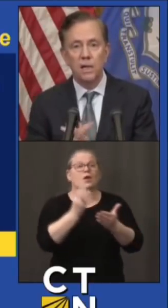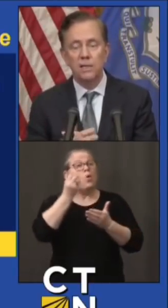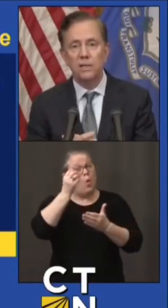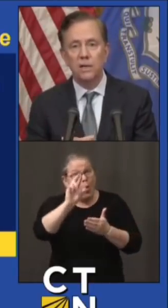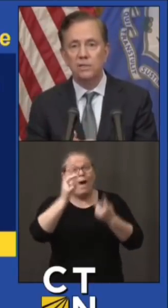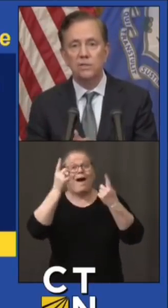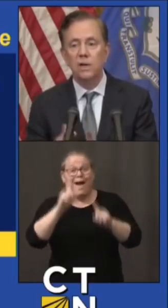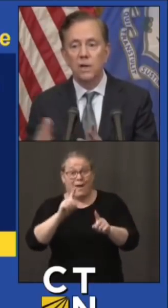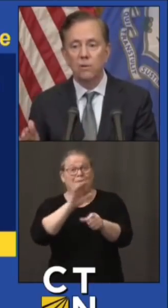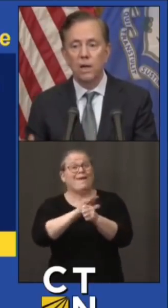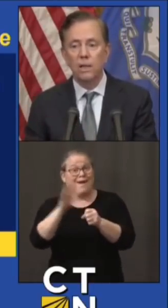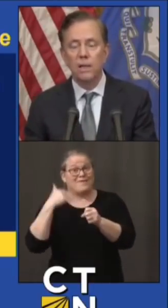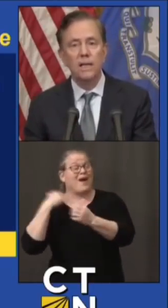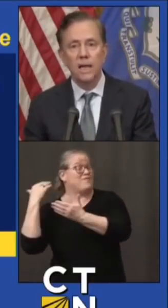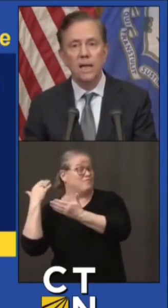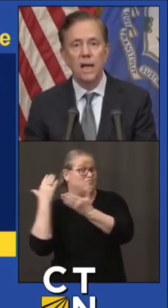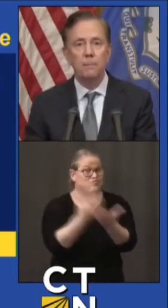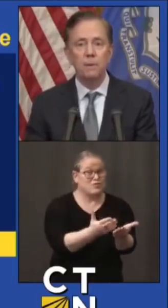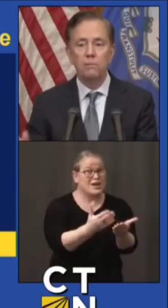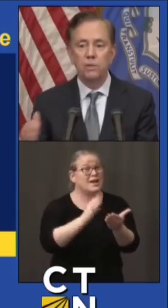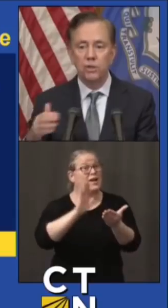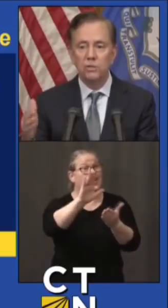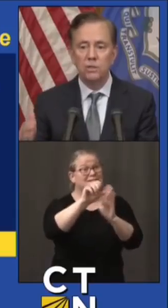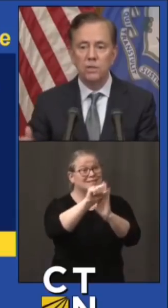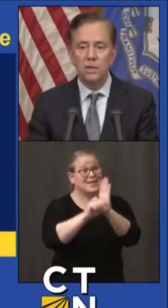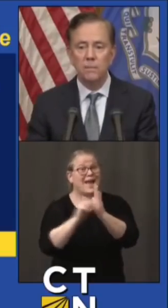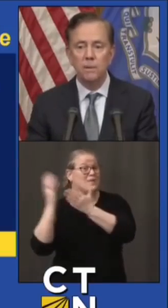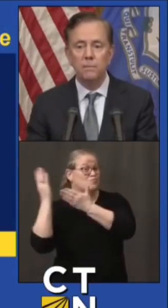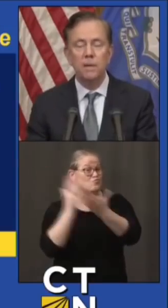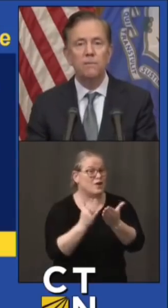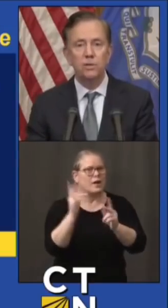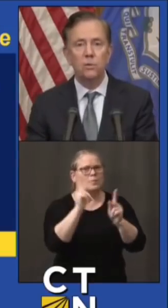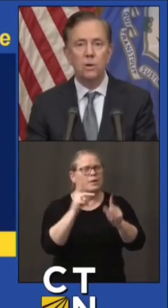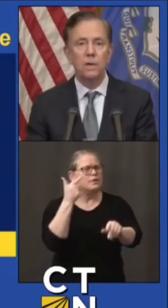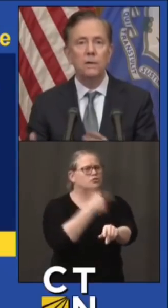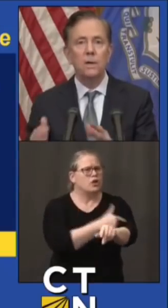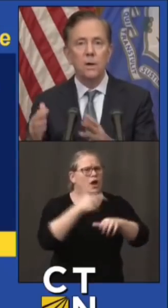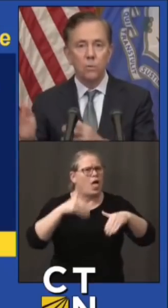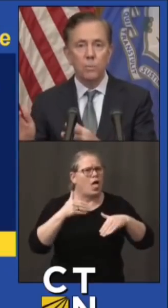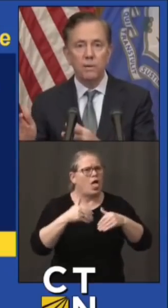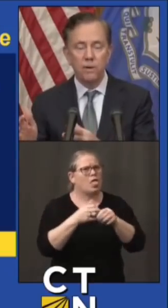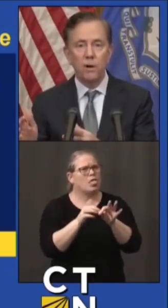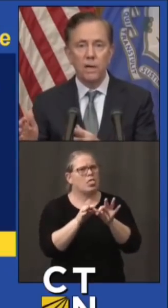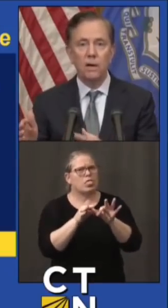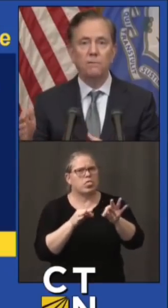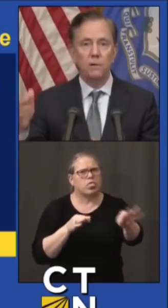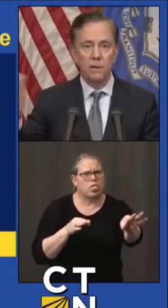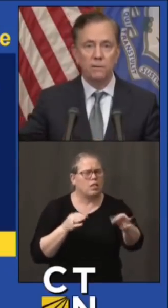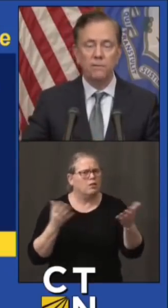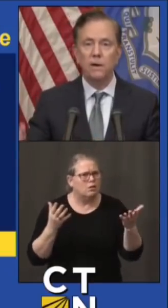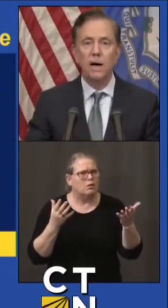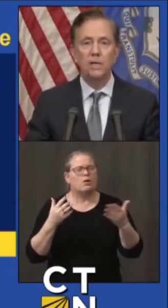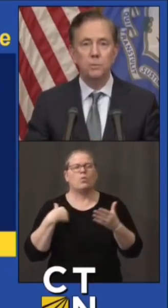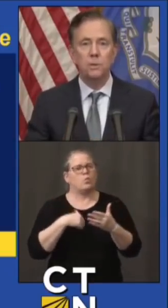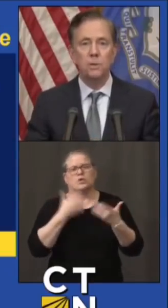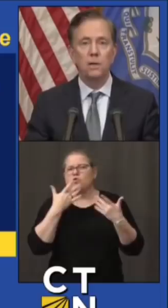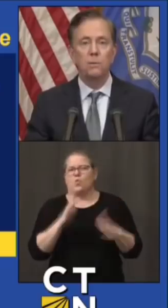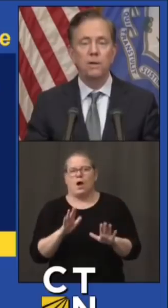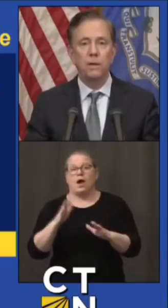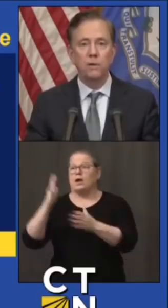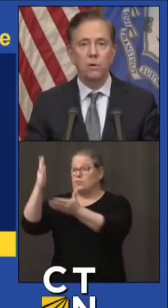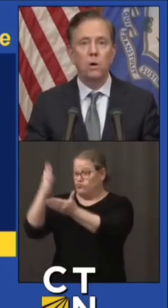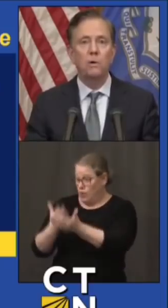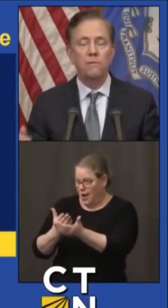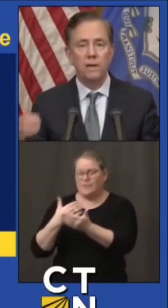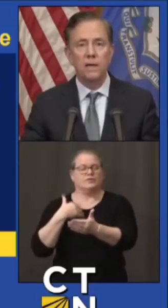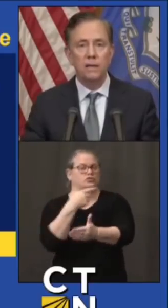and collecting dust. We're not letting that happen. With just-in-time inventory, we're being very careful. And if a hospital, we